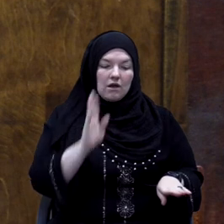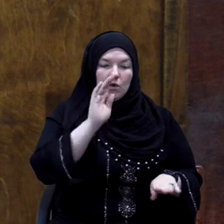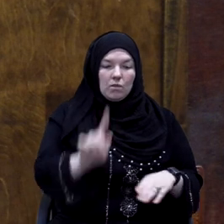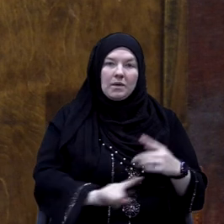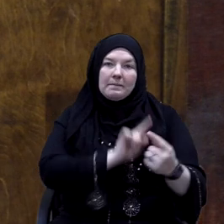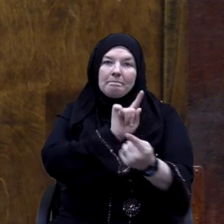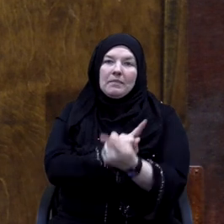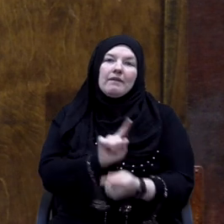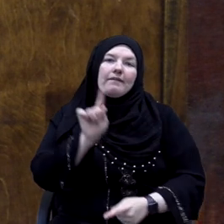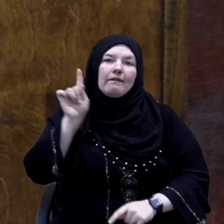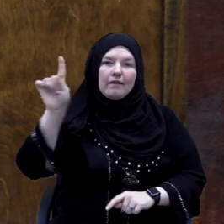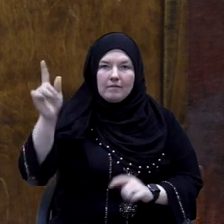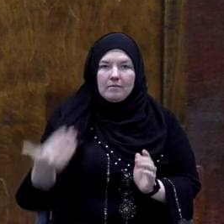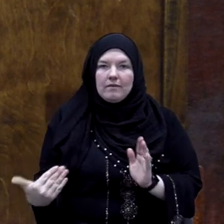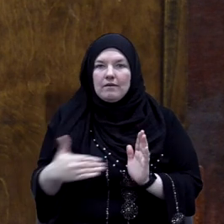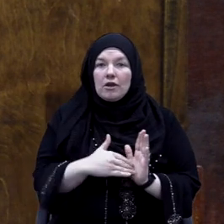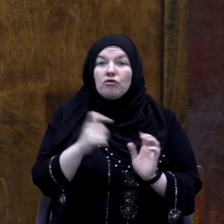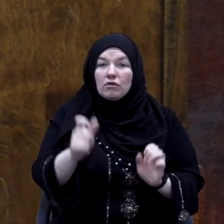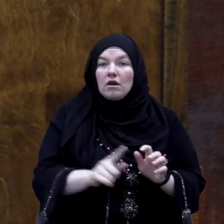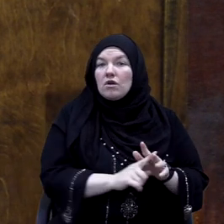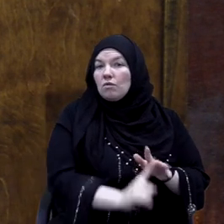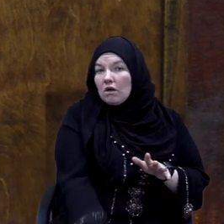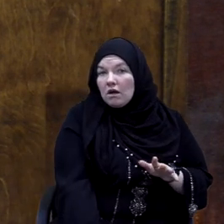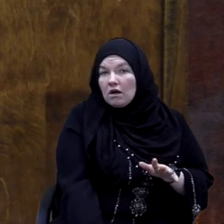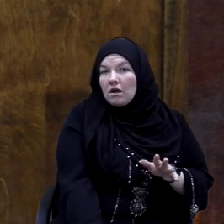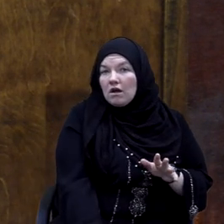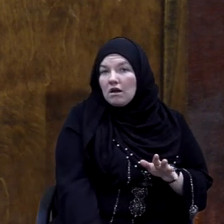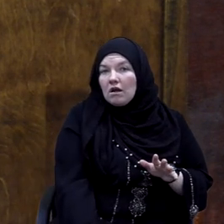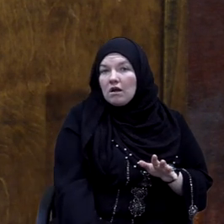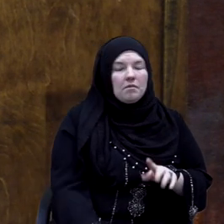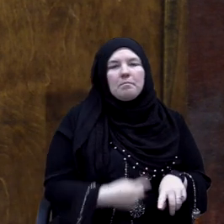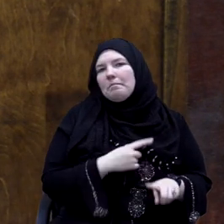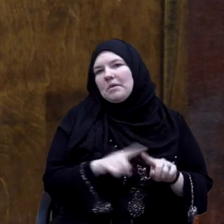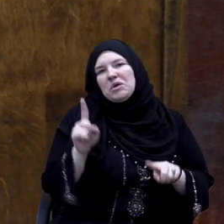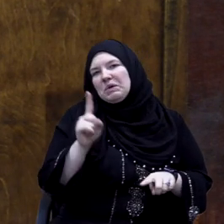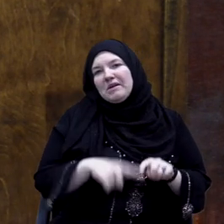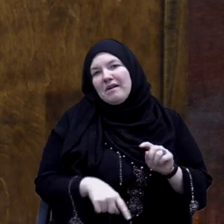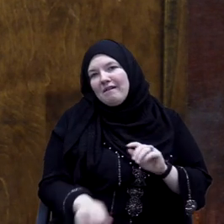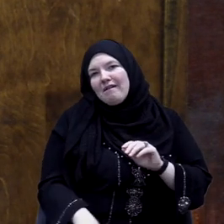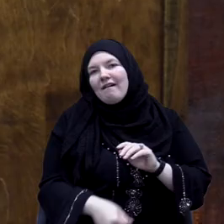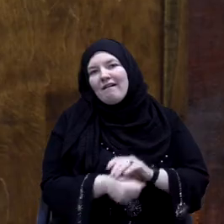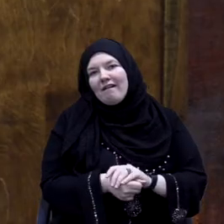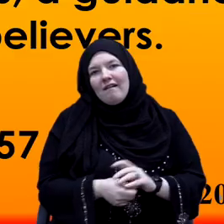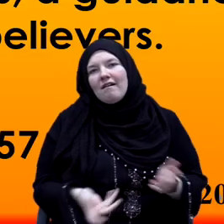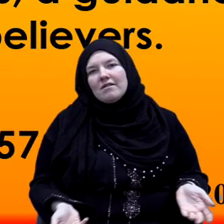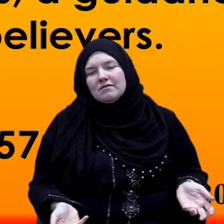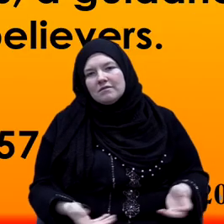also. You can run, but you cannot hide.